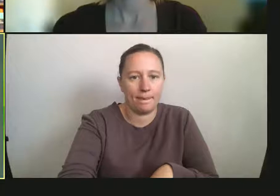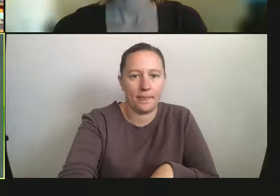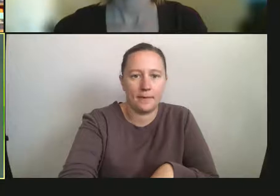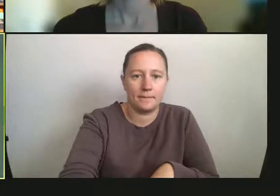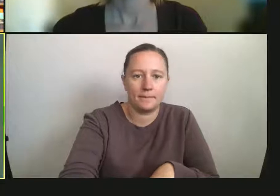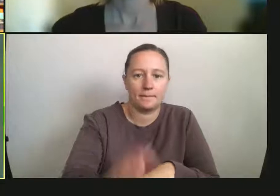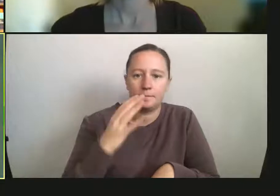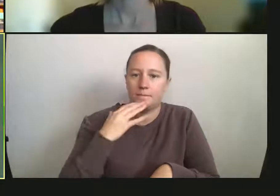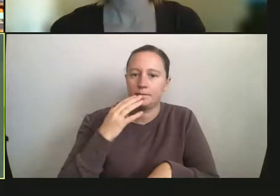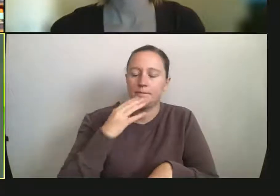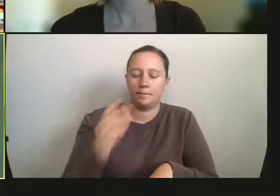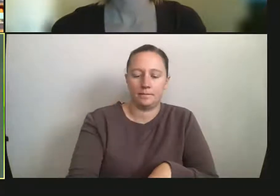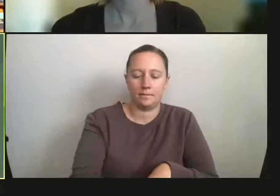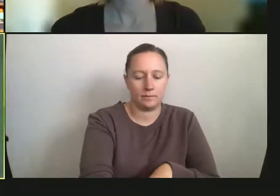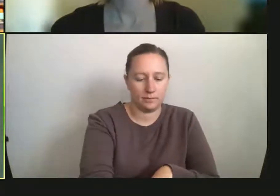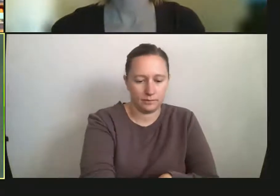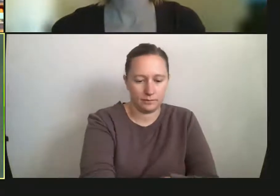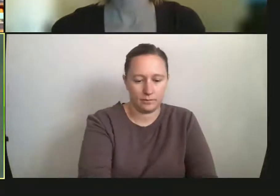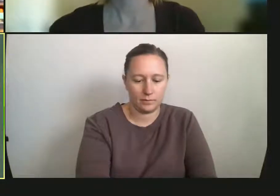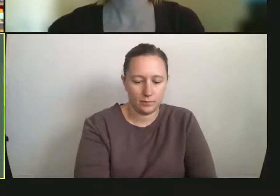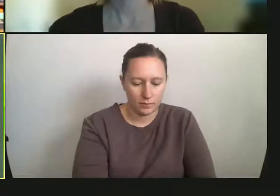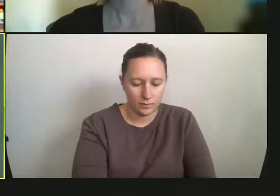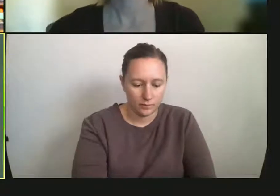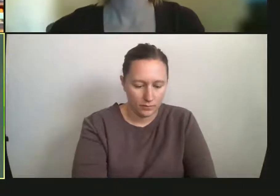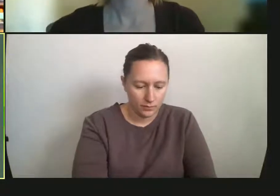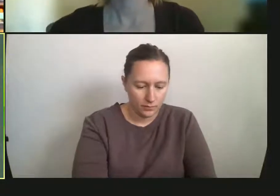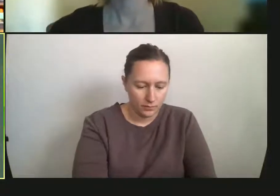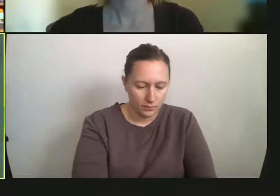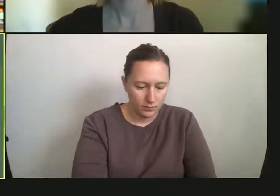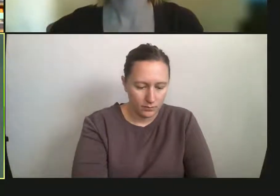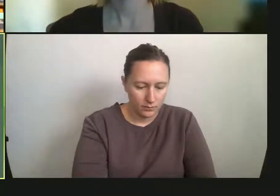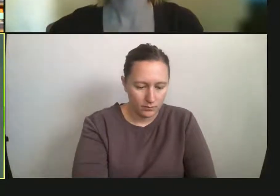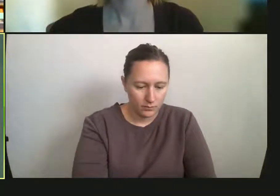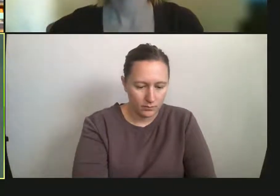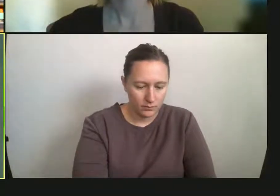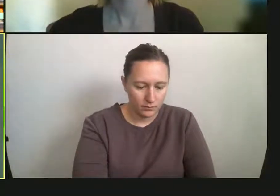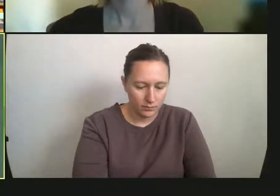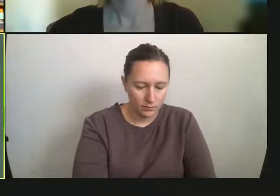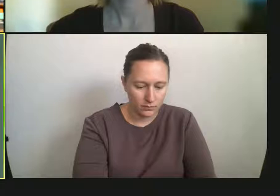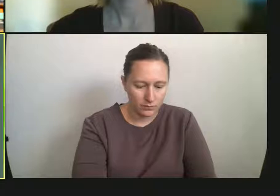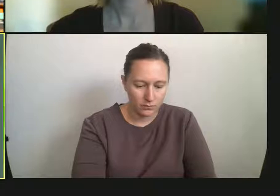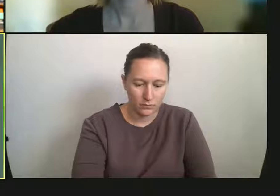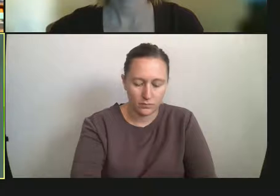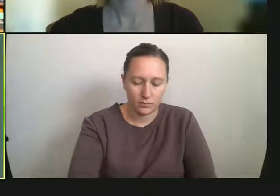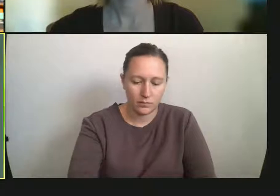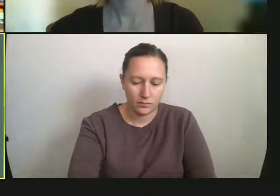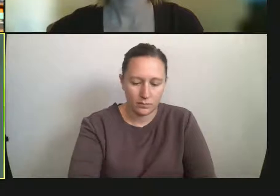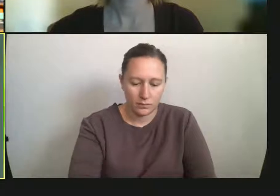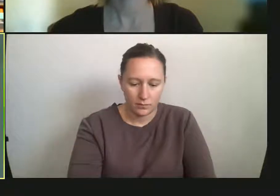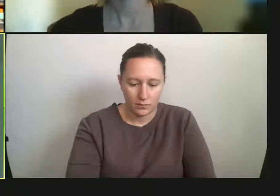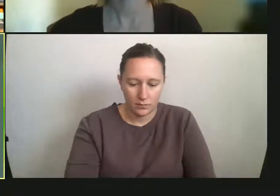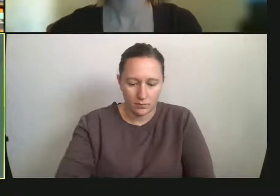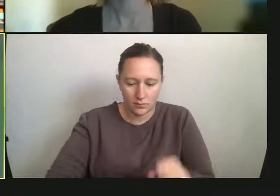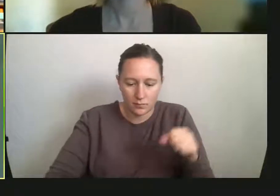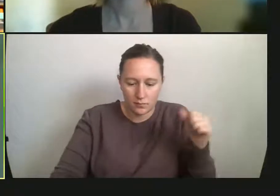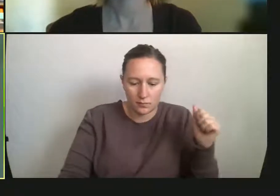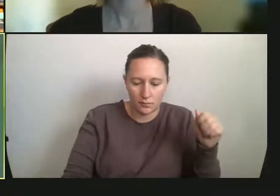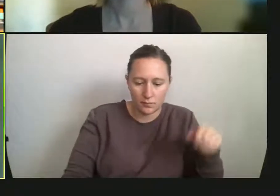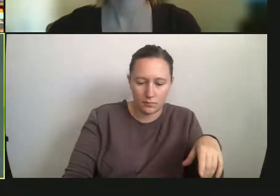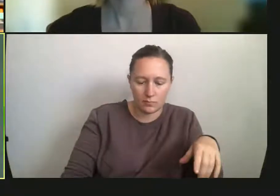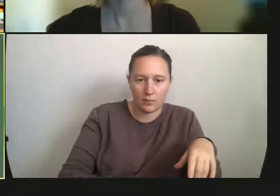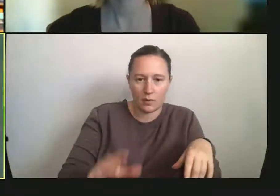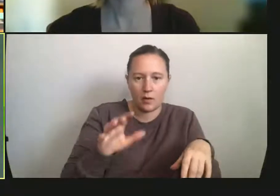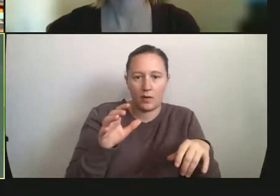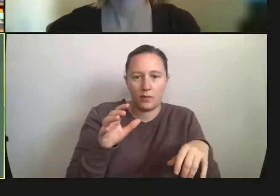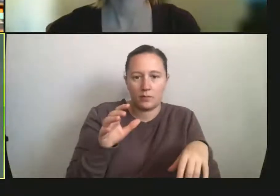you. A question about timing. If at the end of the award, the data is unpublished,